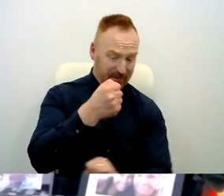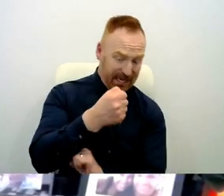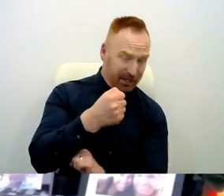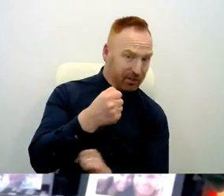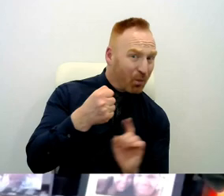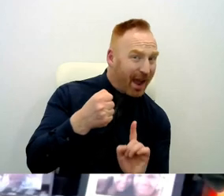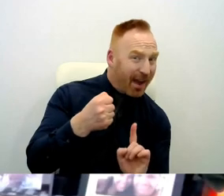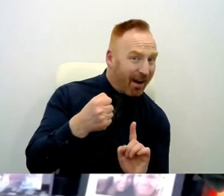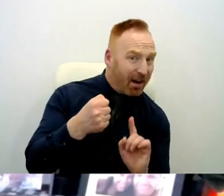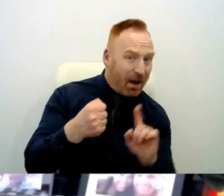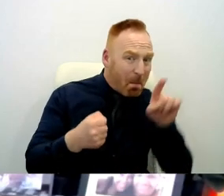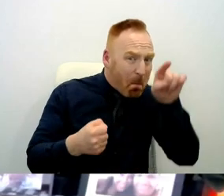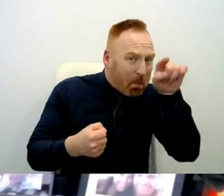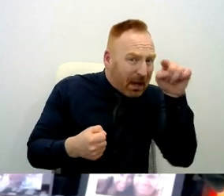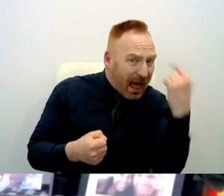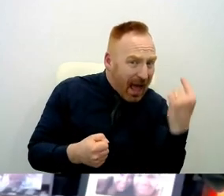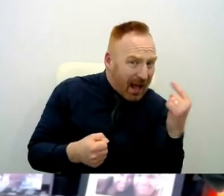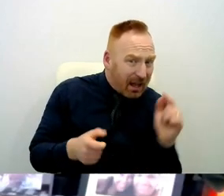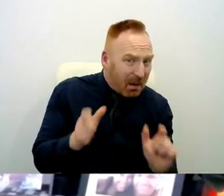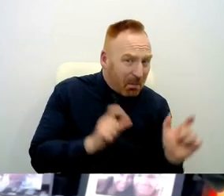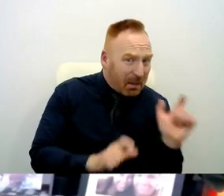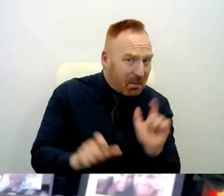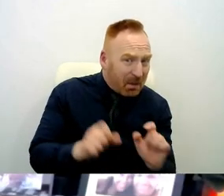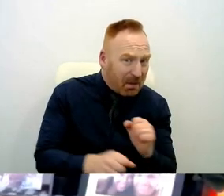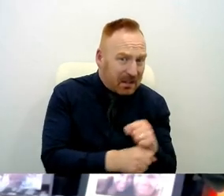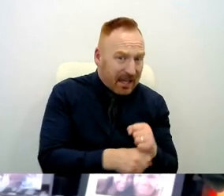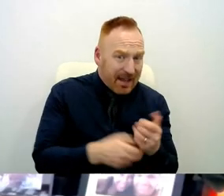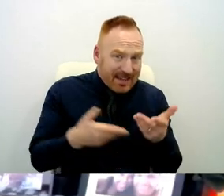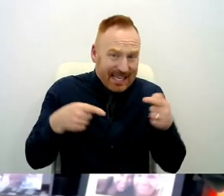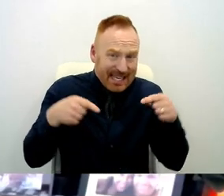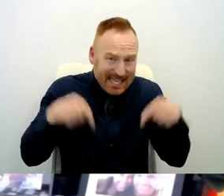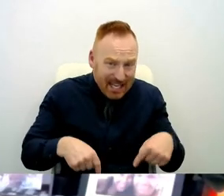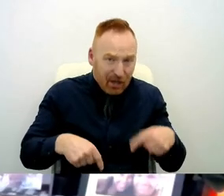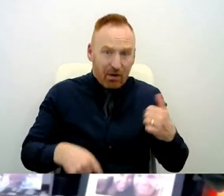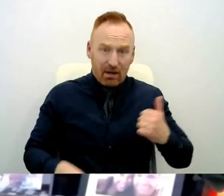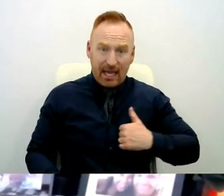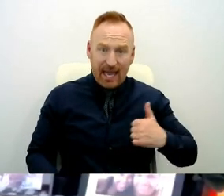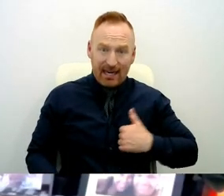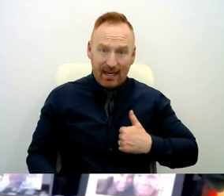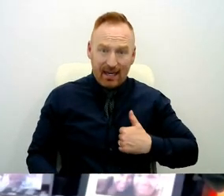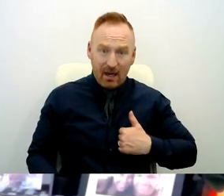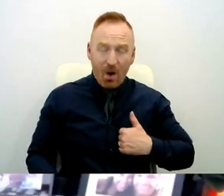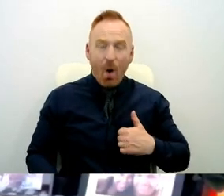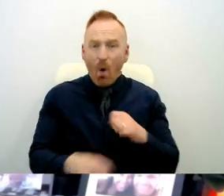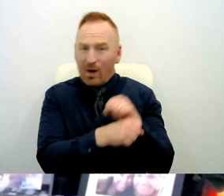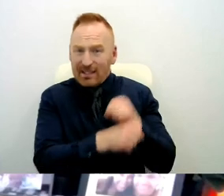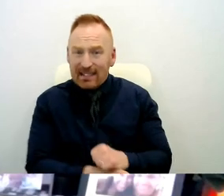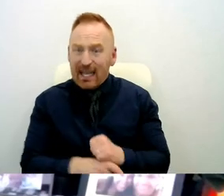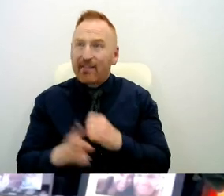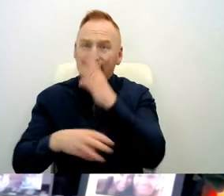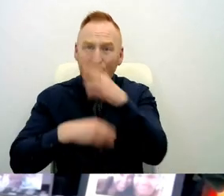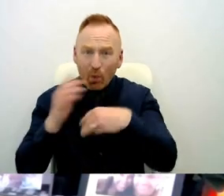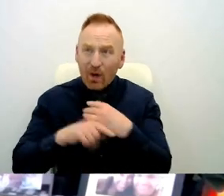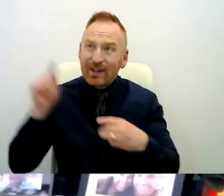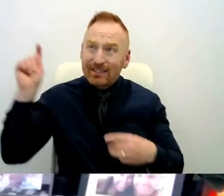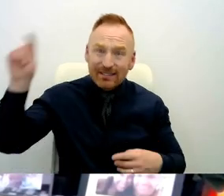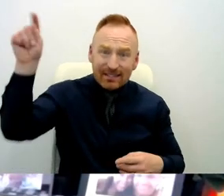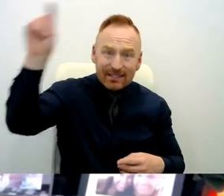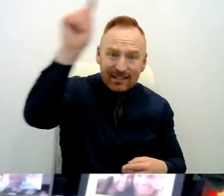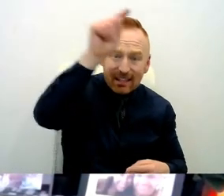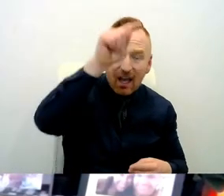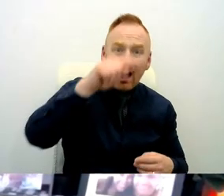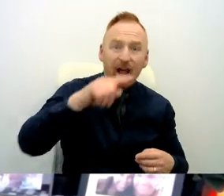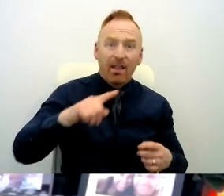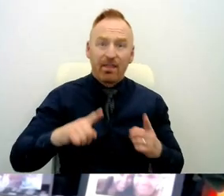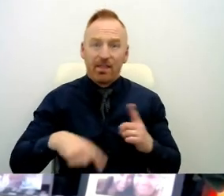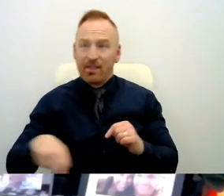of Black folks here that were enslaved here in Canada, that were enslaved in other parts of the world, which, you know, formed